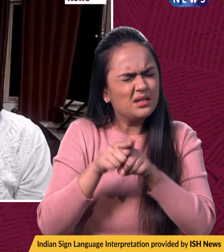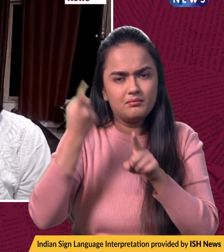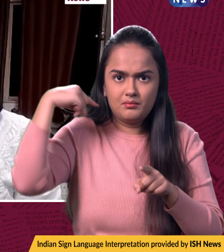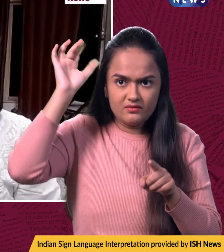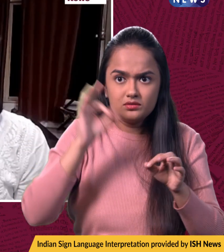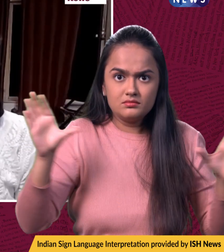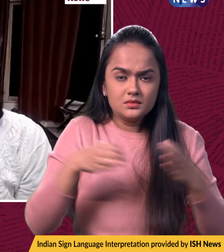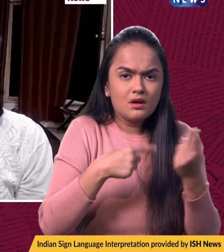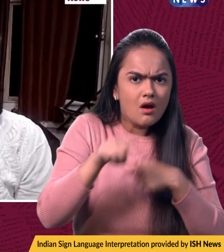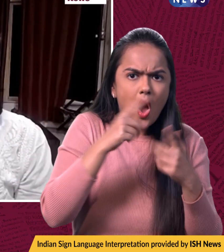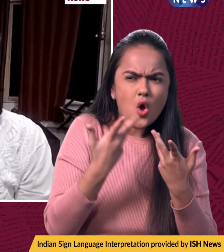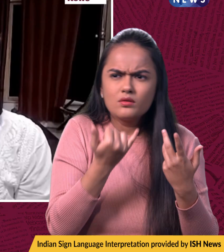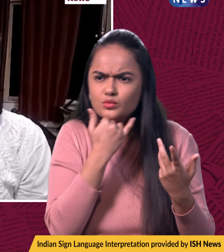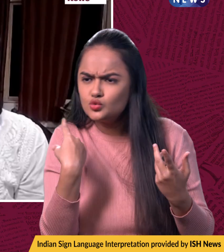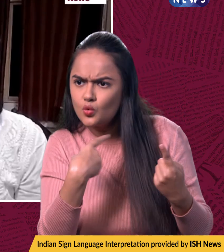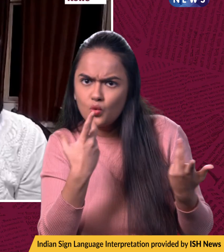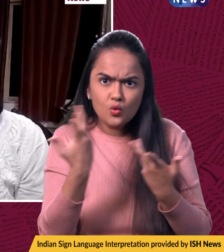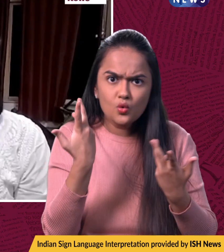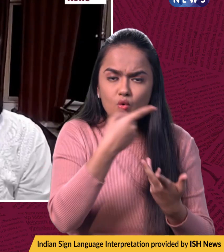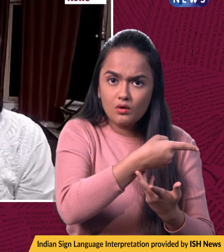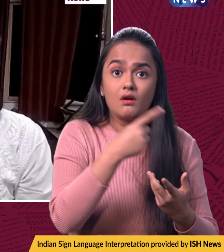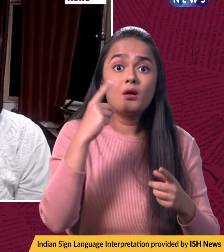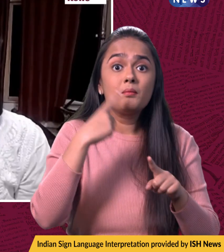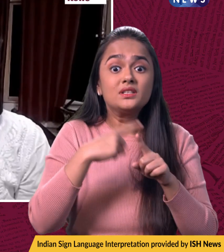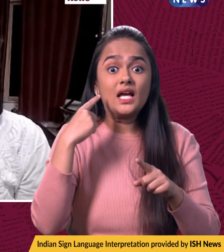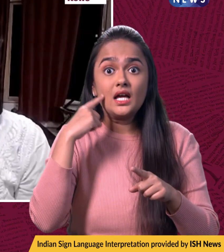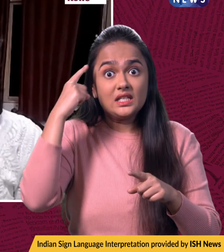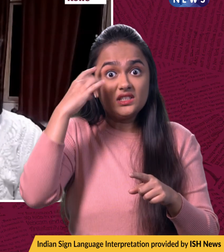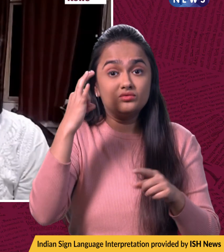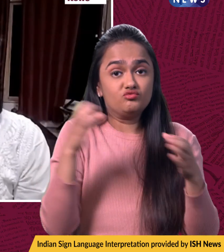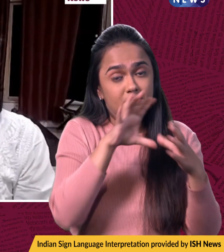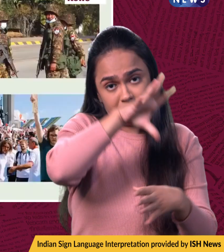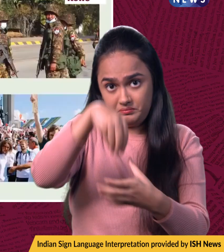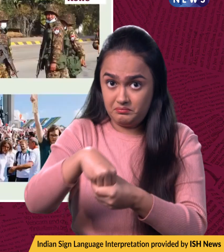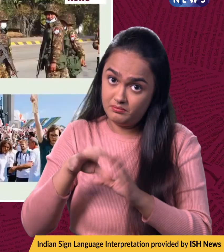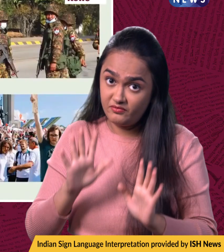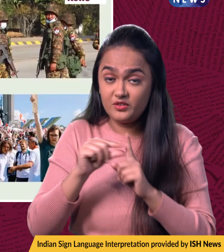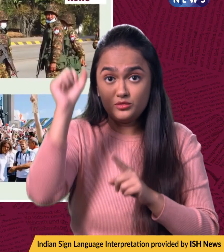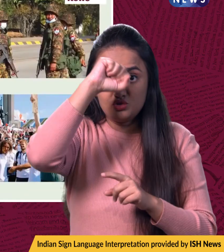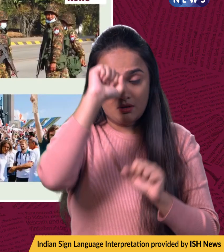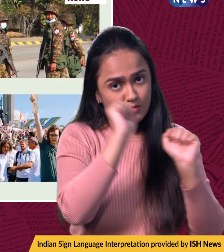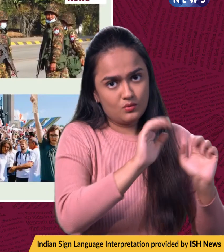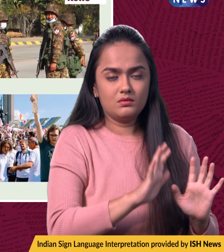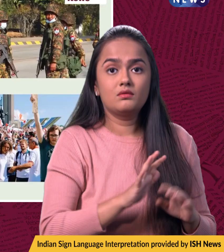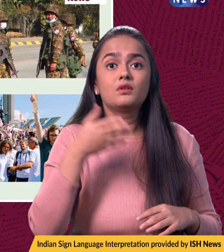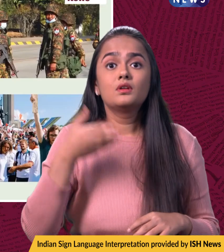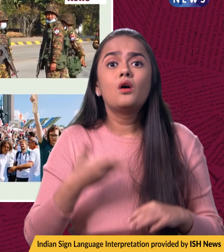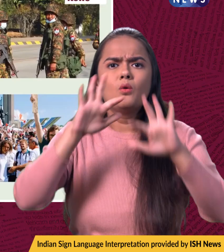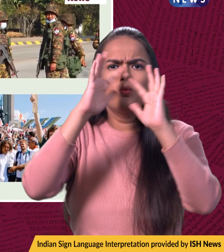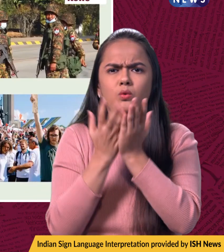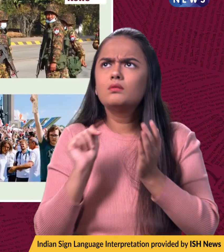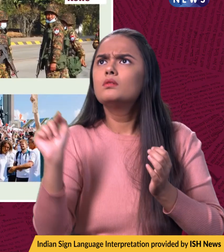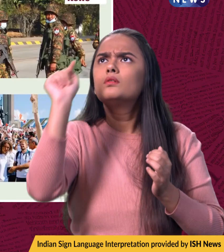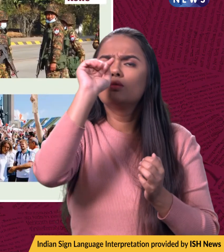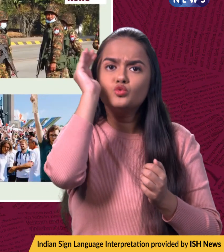like before. Also, IG Intelligence of Punjab," end quote. On to news that's coming in from across